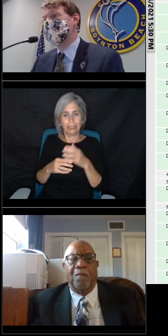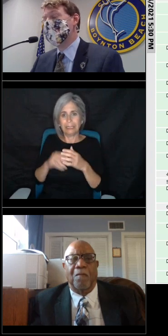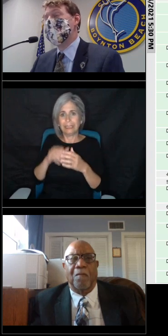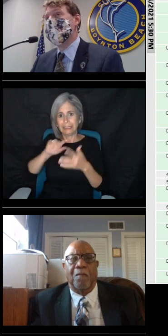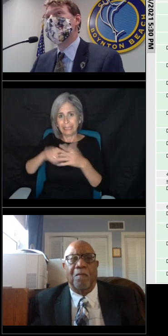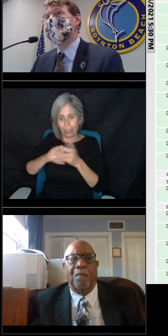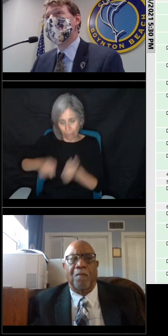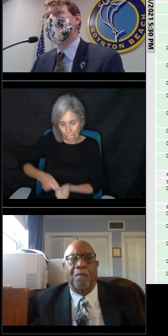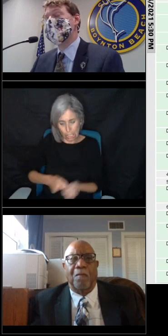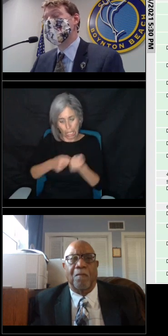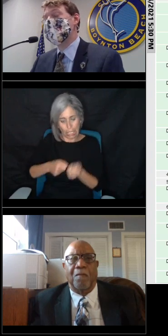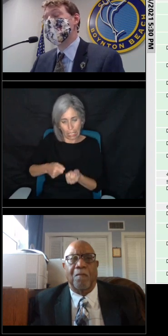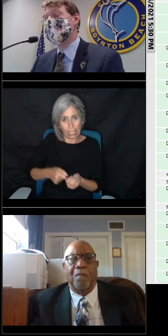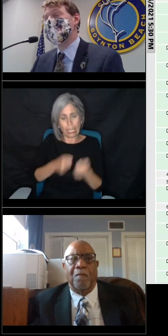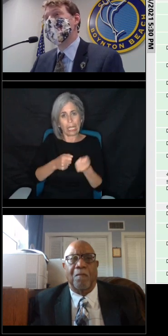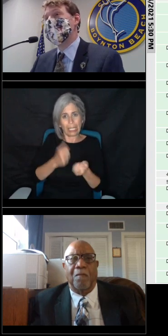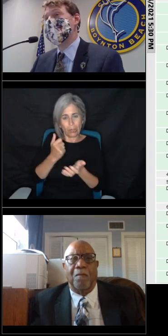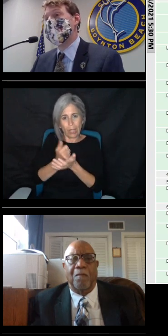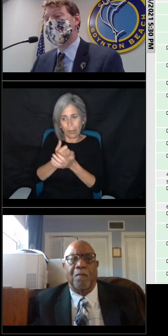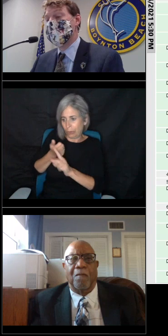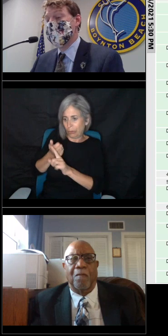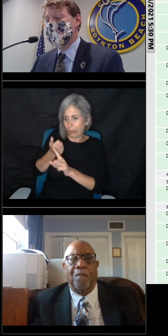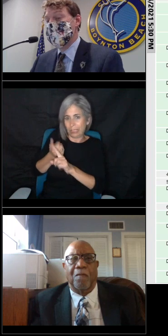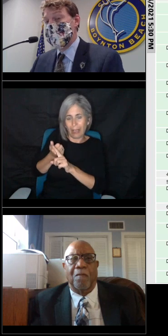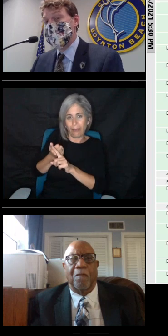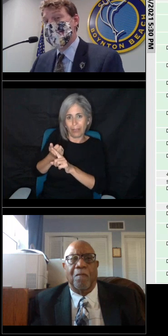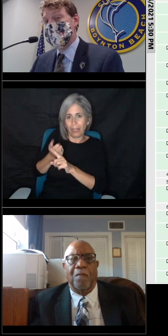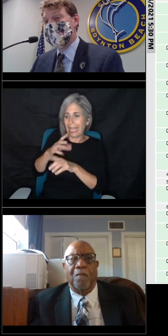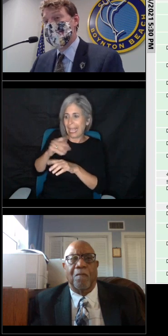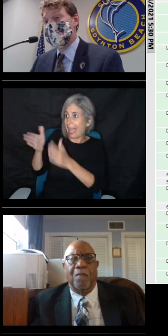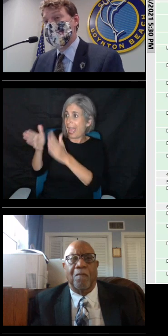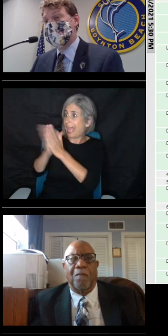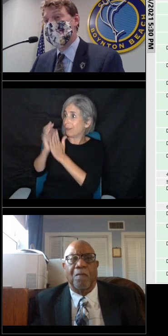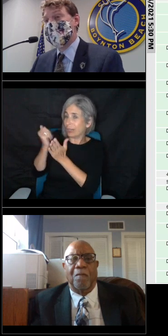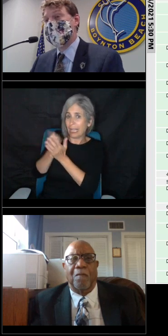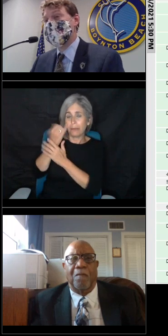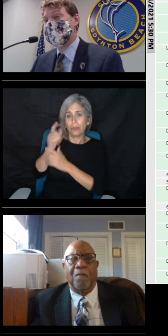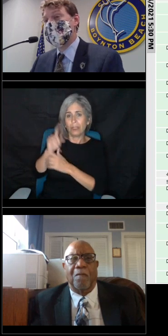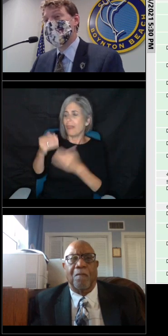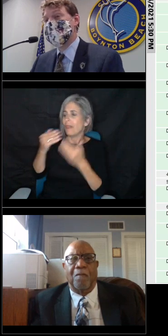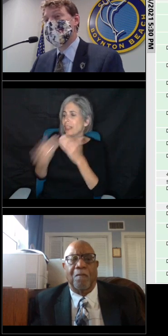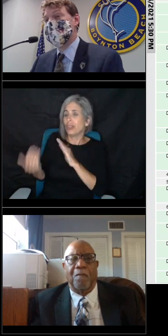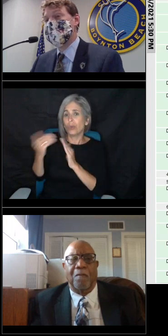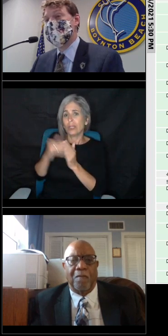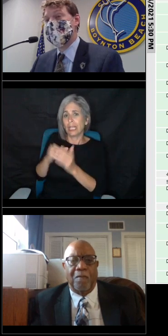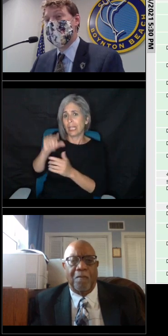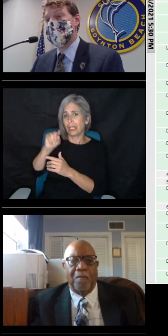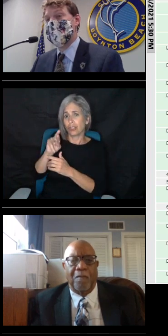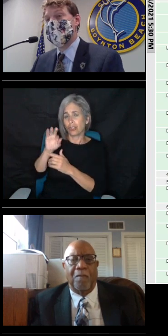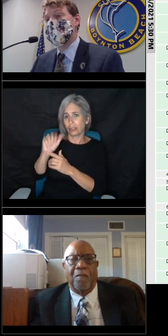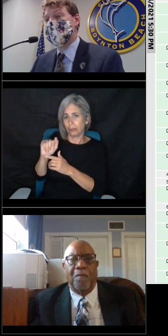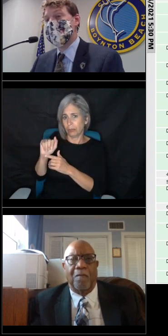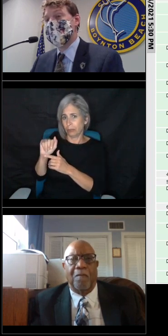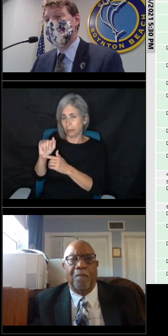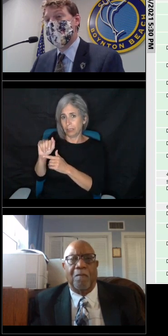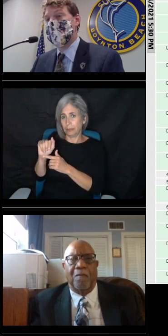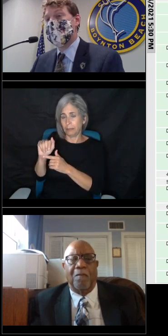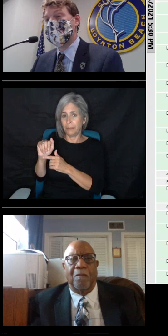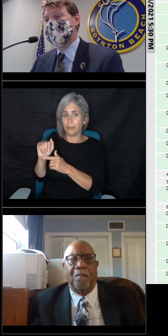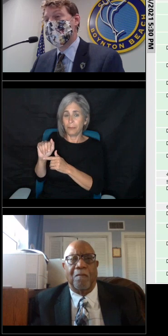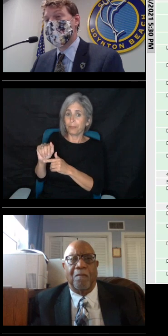and you may need someone else's help. So thank you again, Gerda, for bringing this to everyone's attention, and please